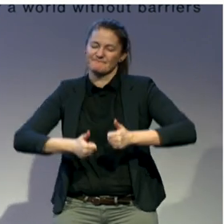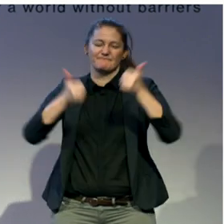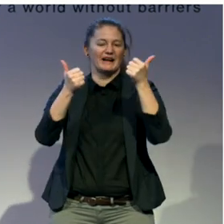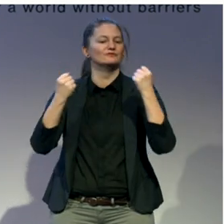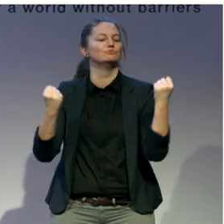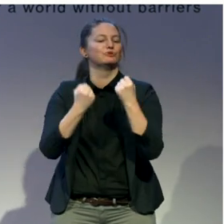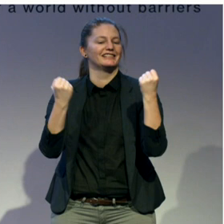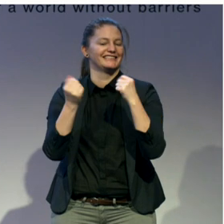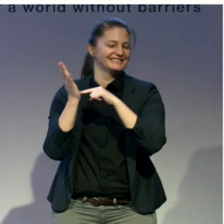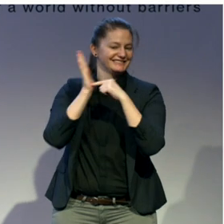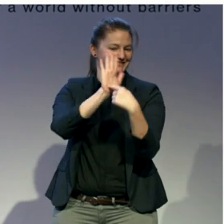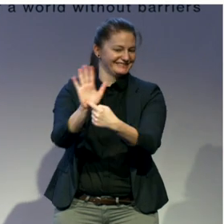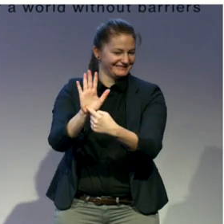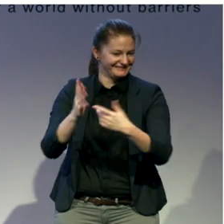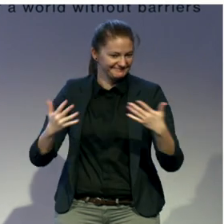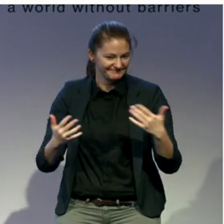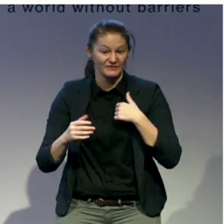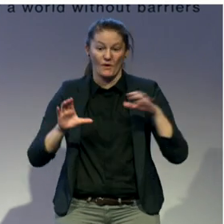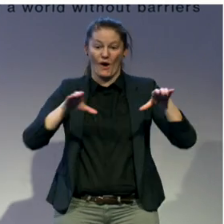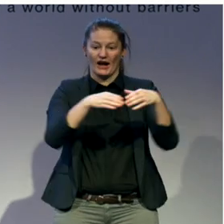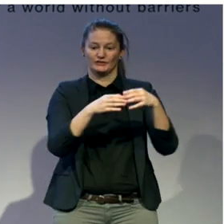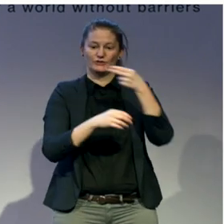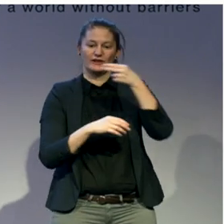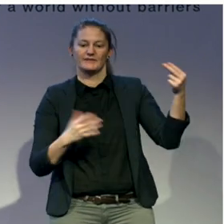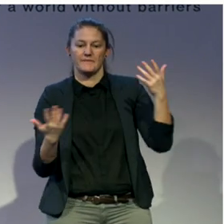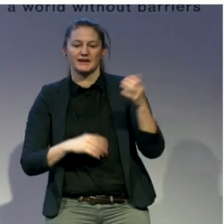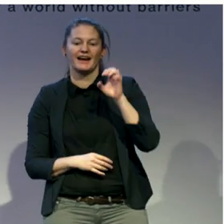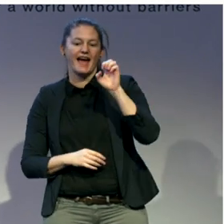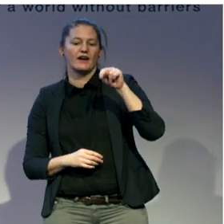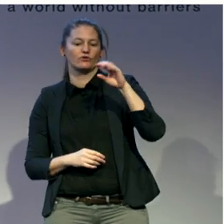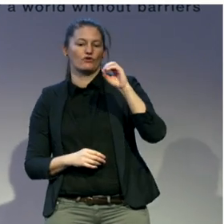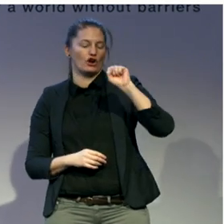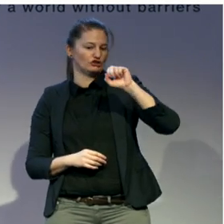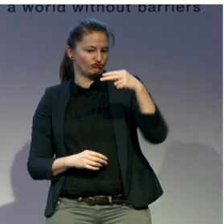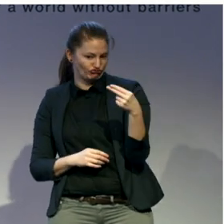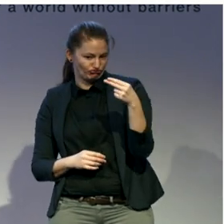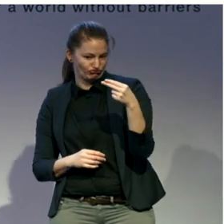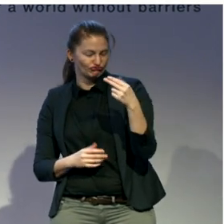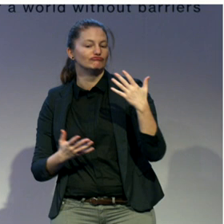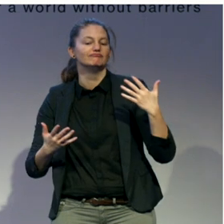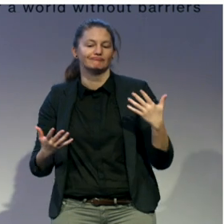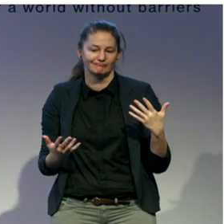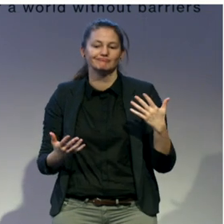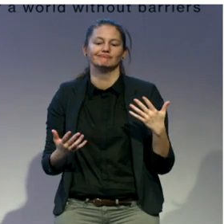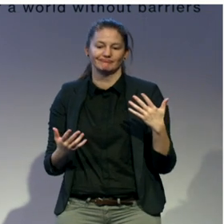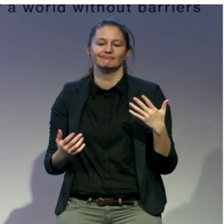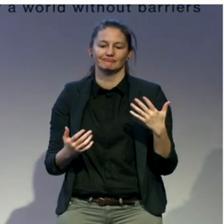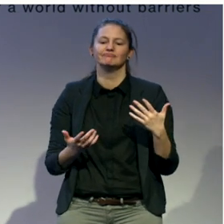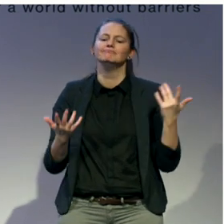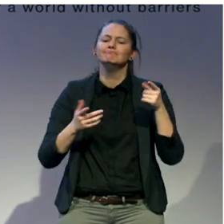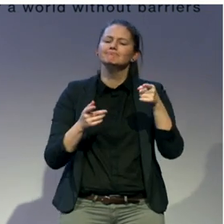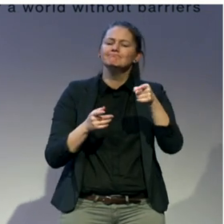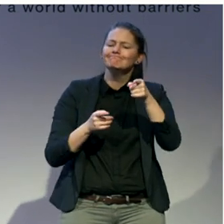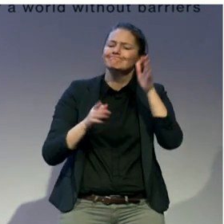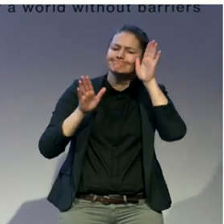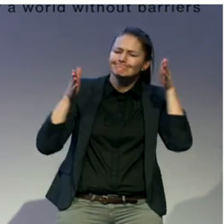Association, is a non-profit organization that aims to support people with psychosocial disabilities and their families' members